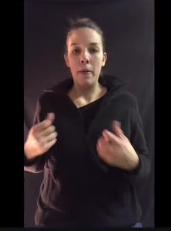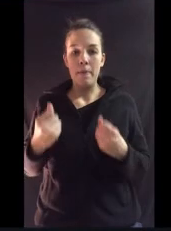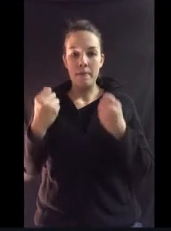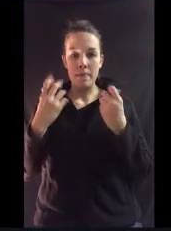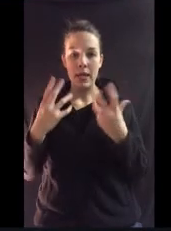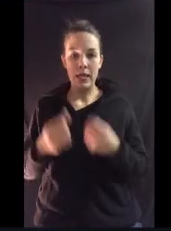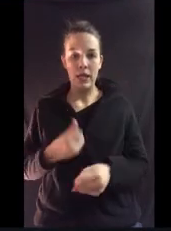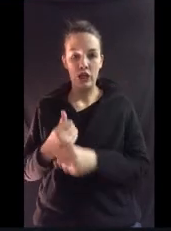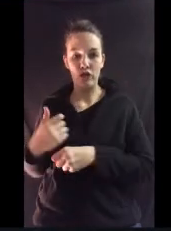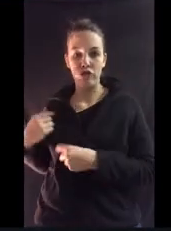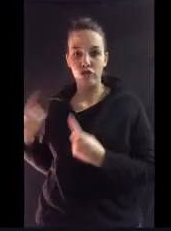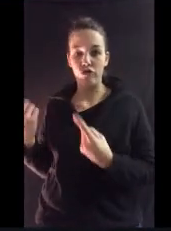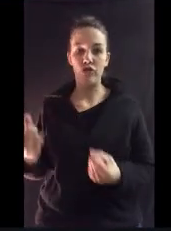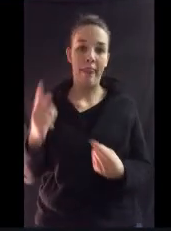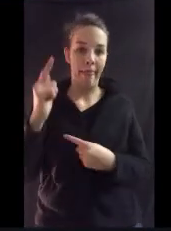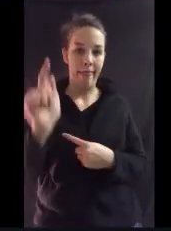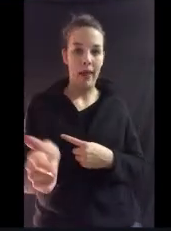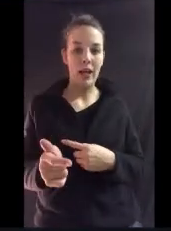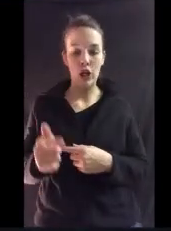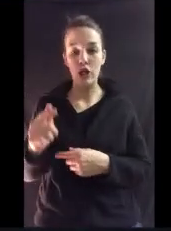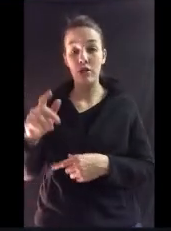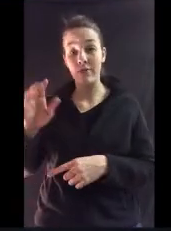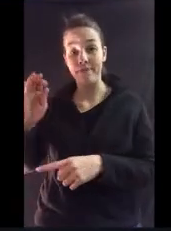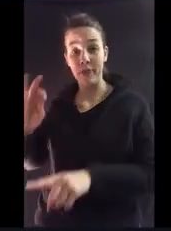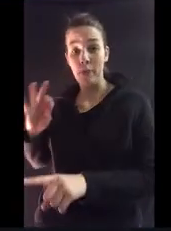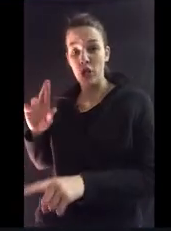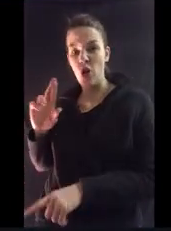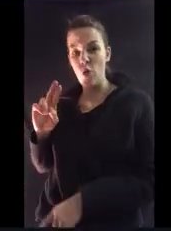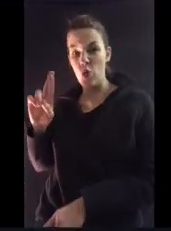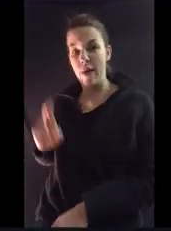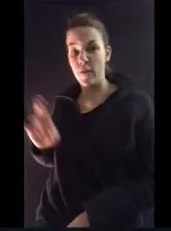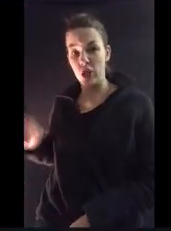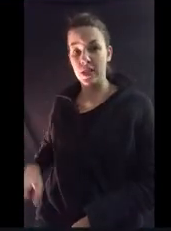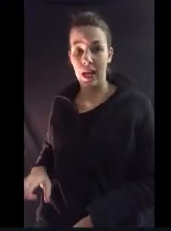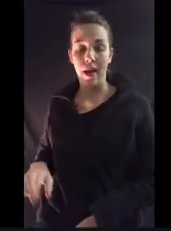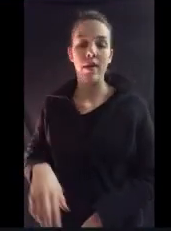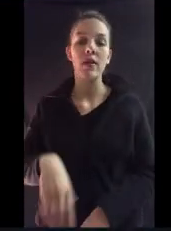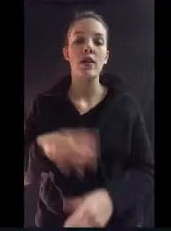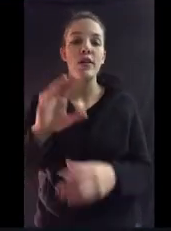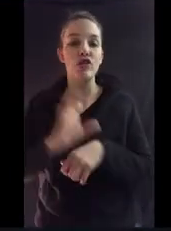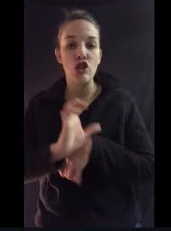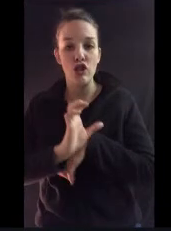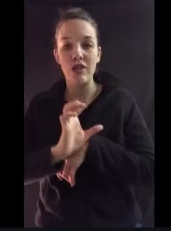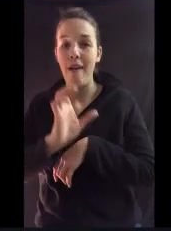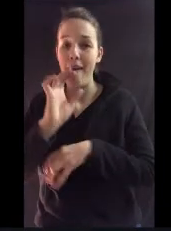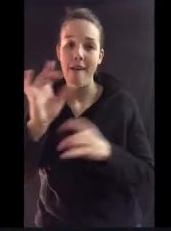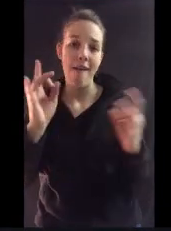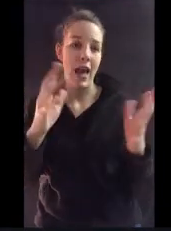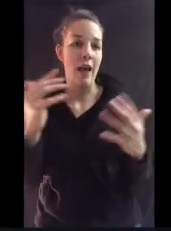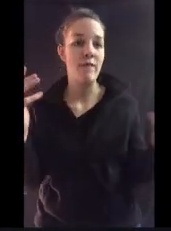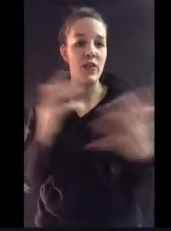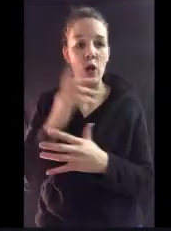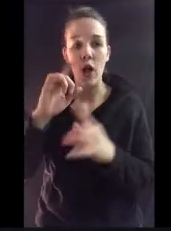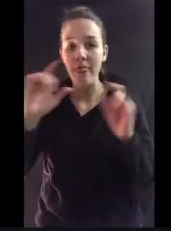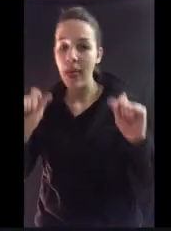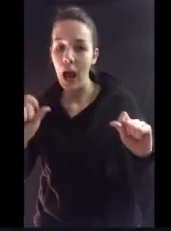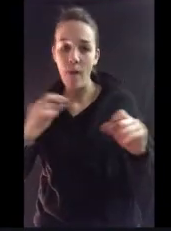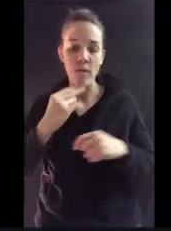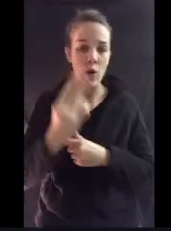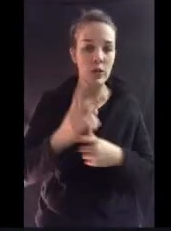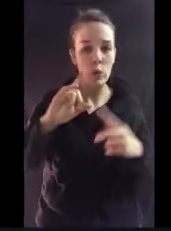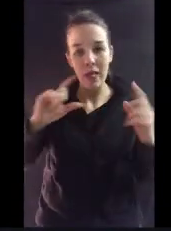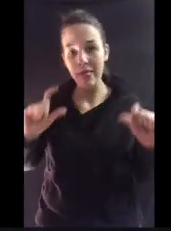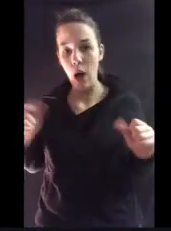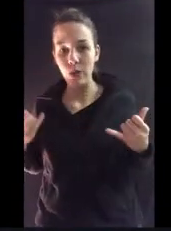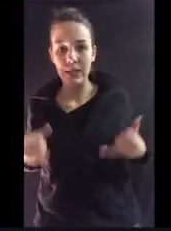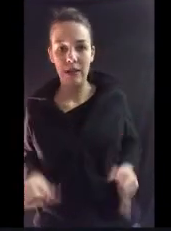Now, decades after Reverend Dr. King preached at Riverside Church, hate and fear and loud